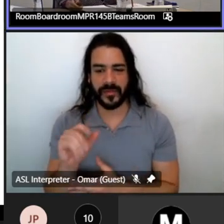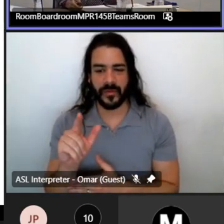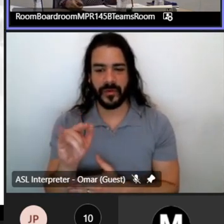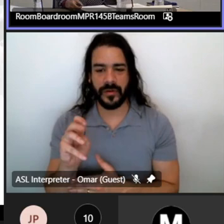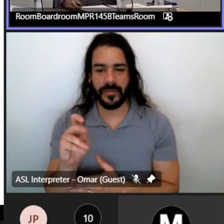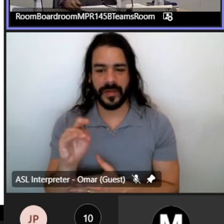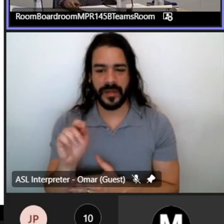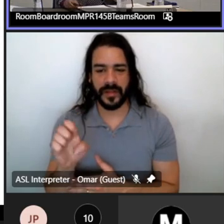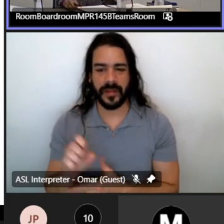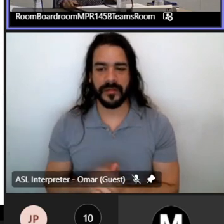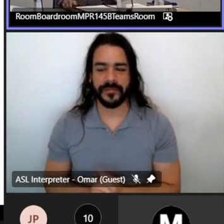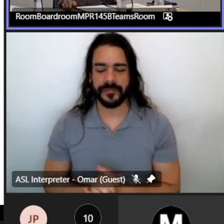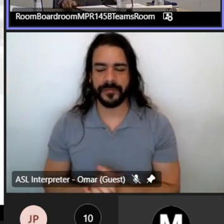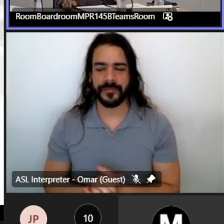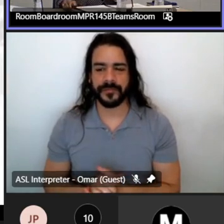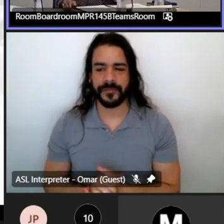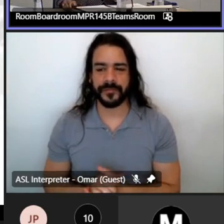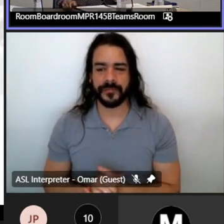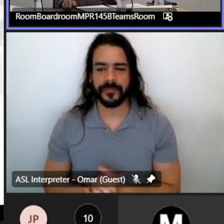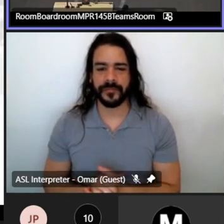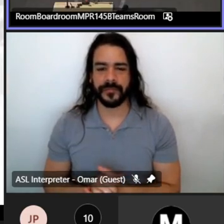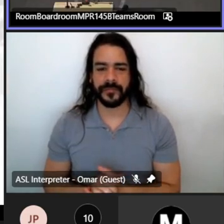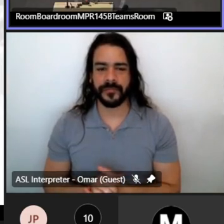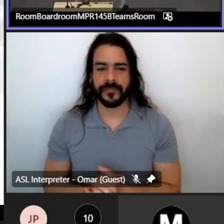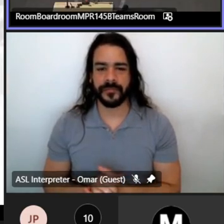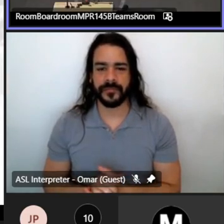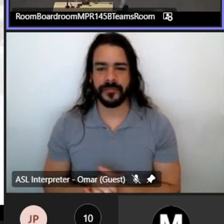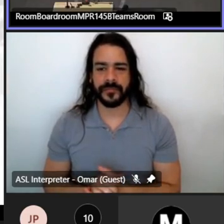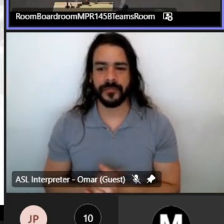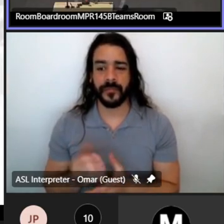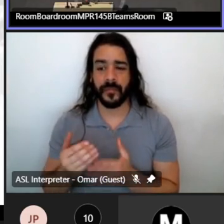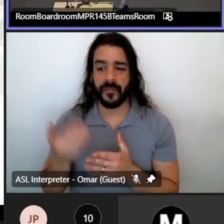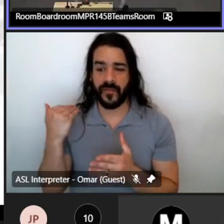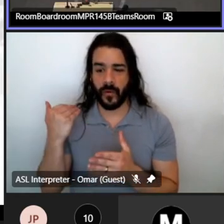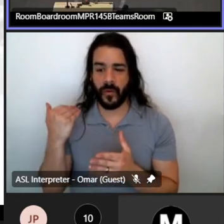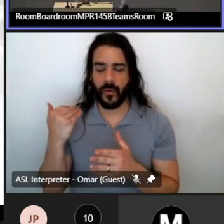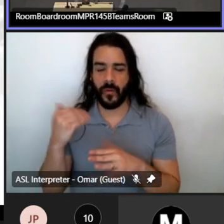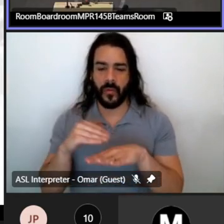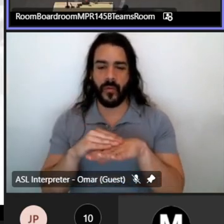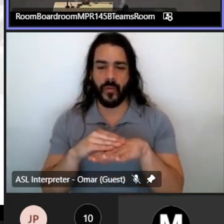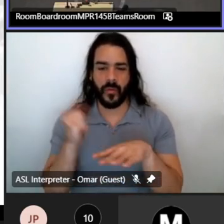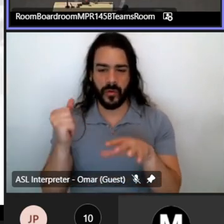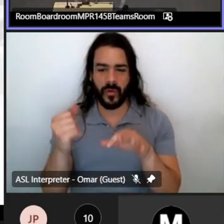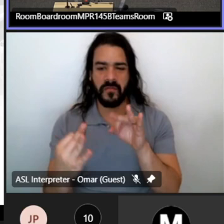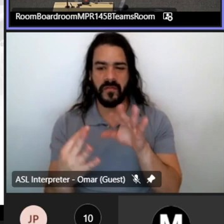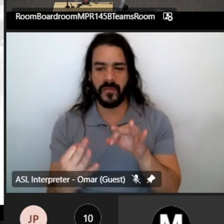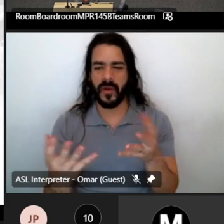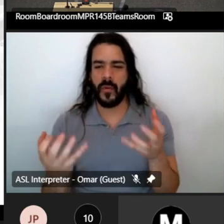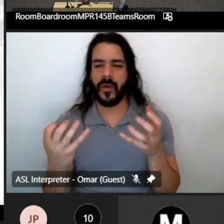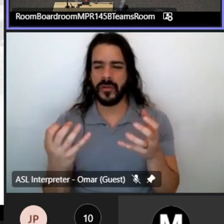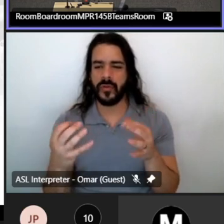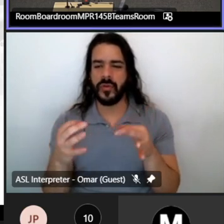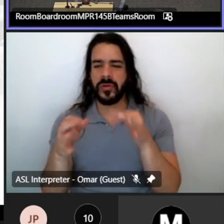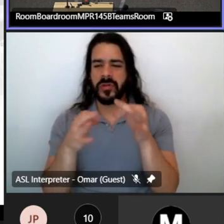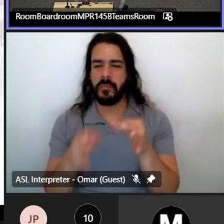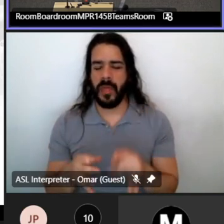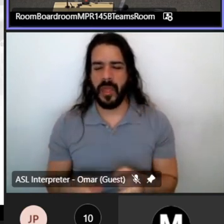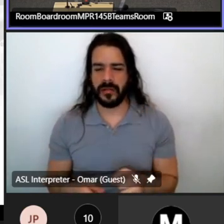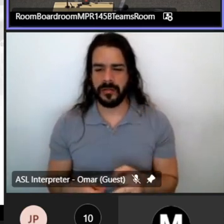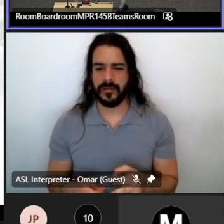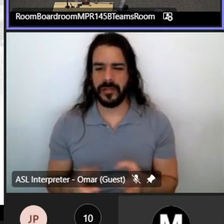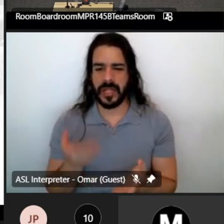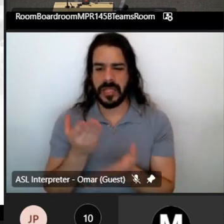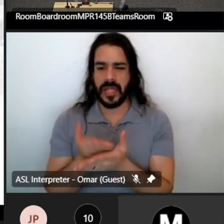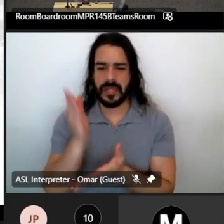Thank you, Ms. Olamide. Before we call witnesses, I'd like to explain the testimony process